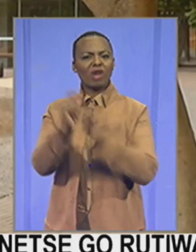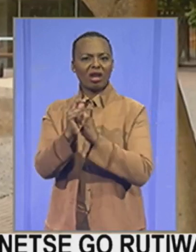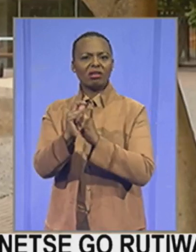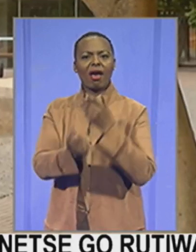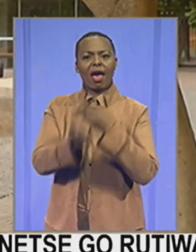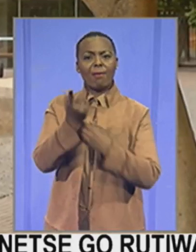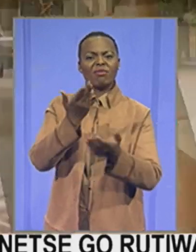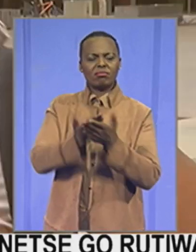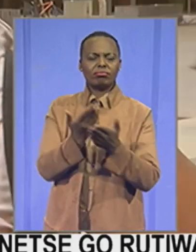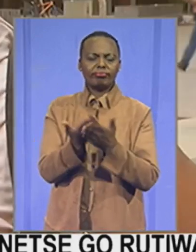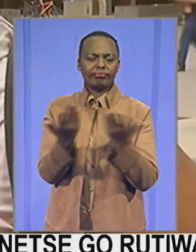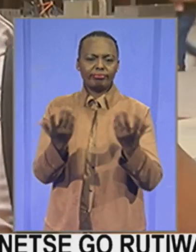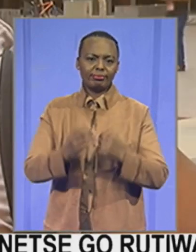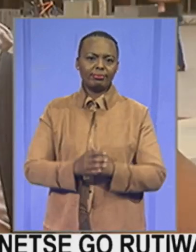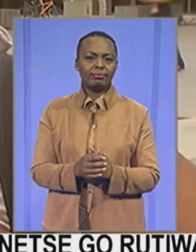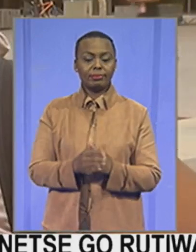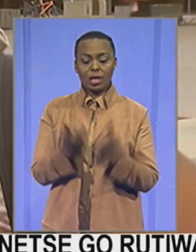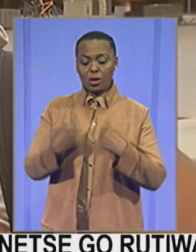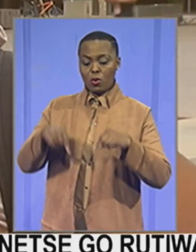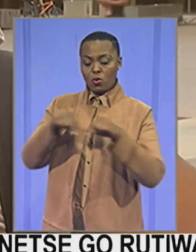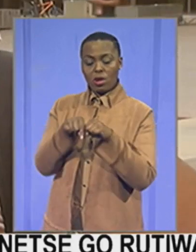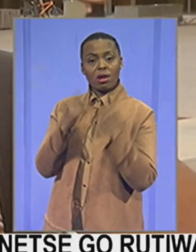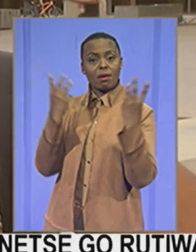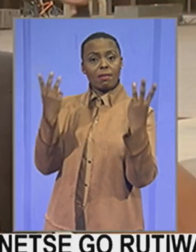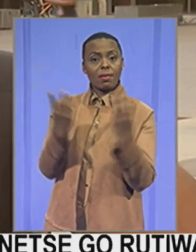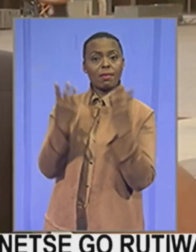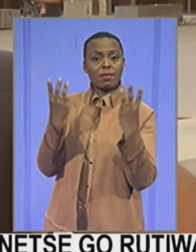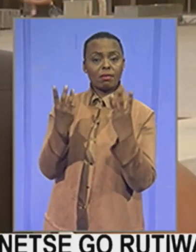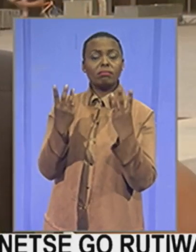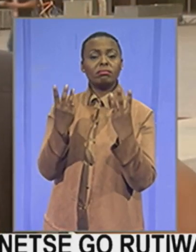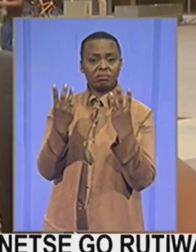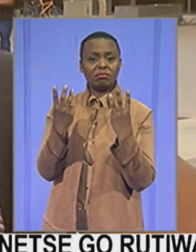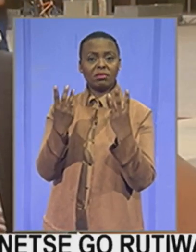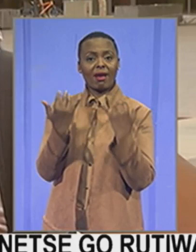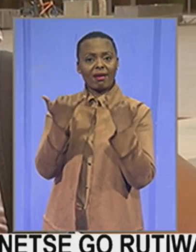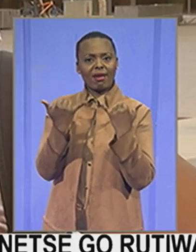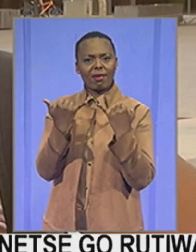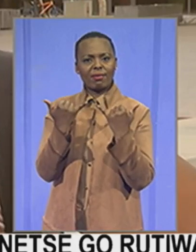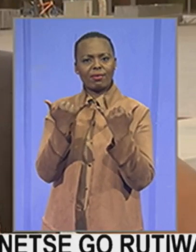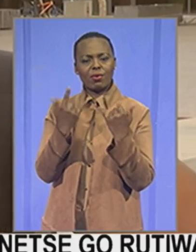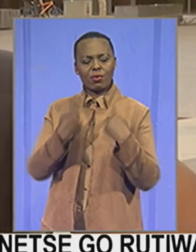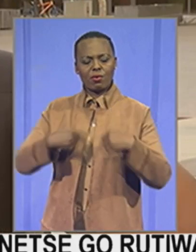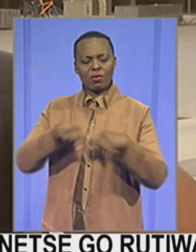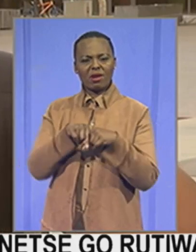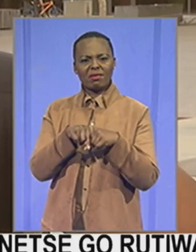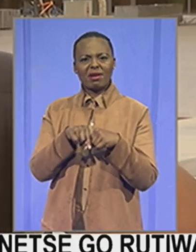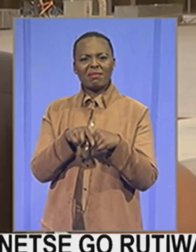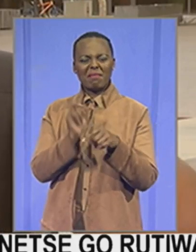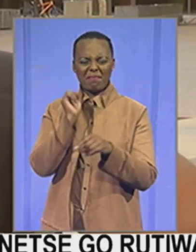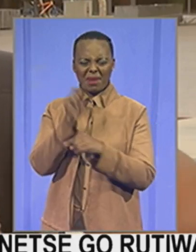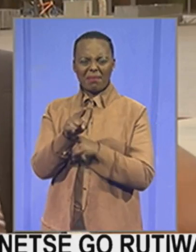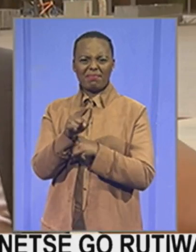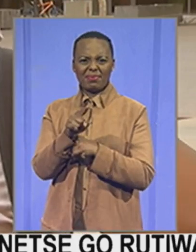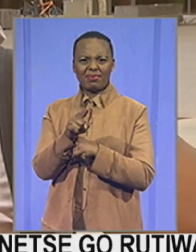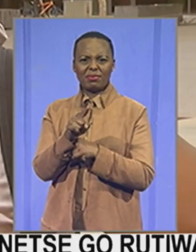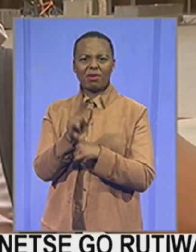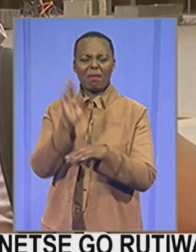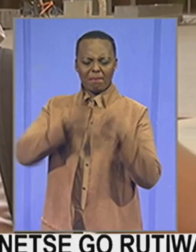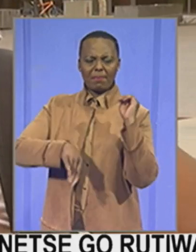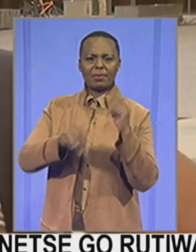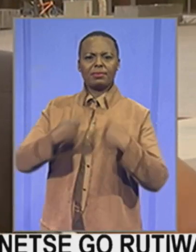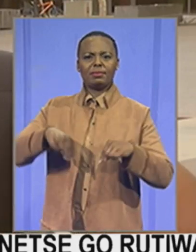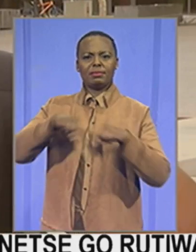change things. We as the people are the effect and the cause of global warming, and I think our